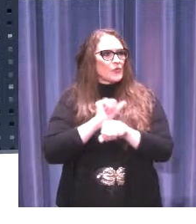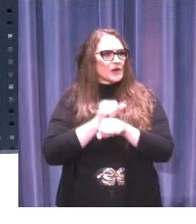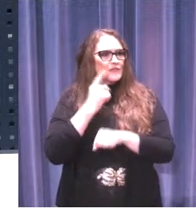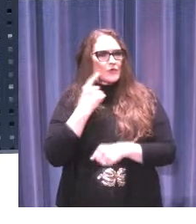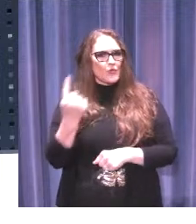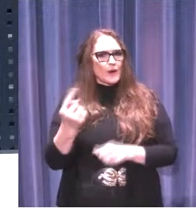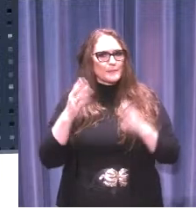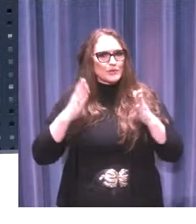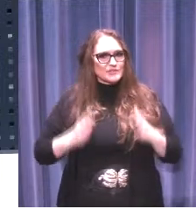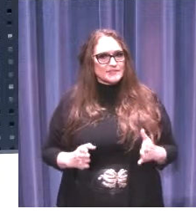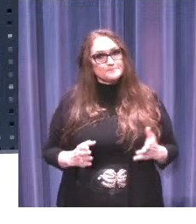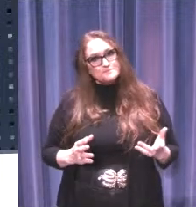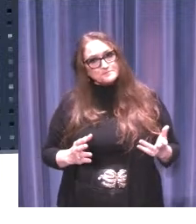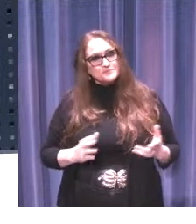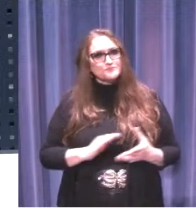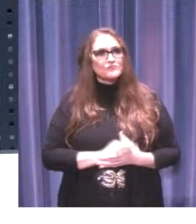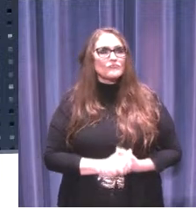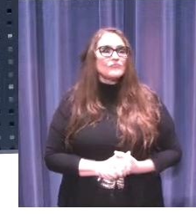one person.